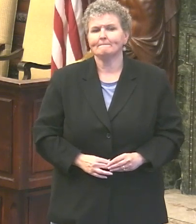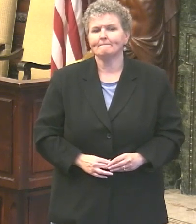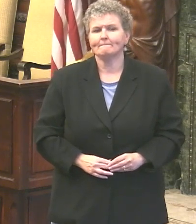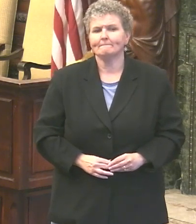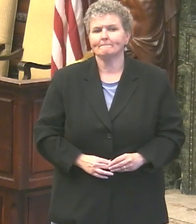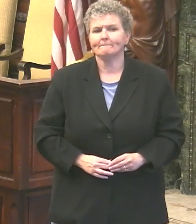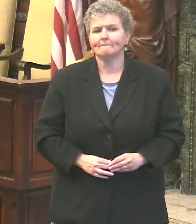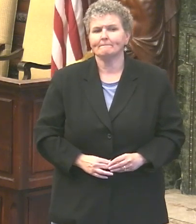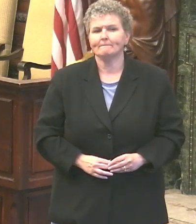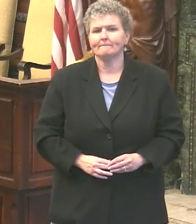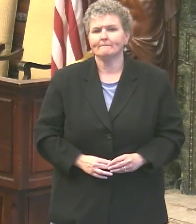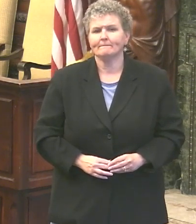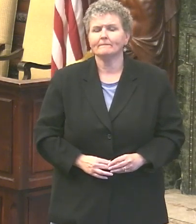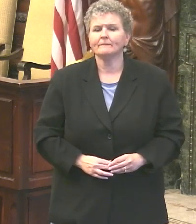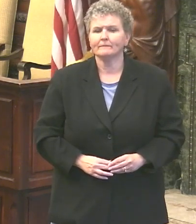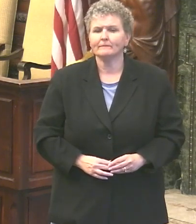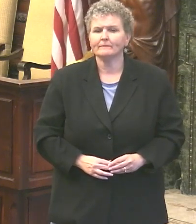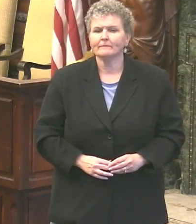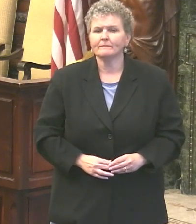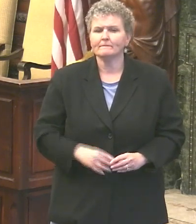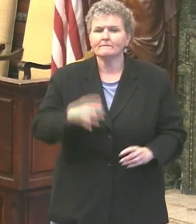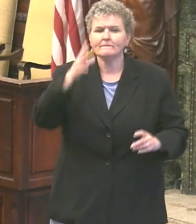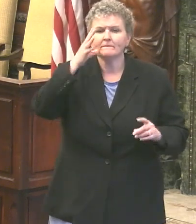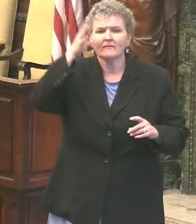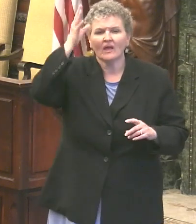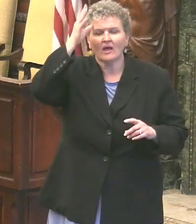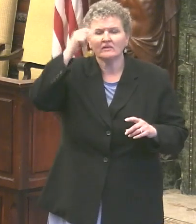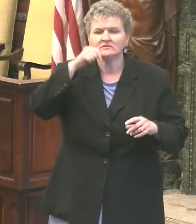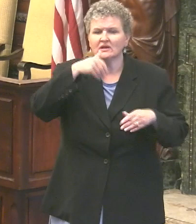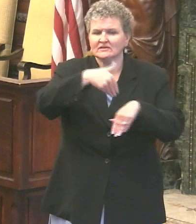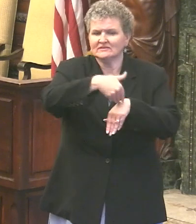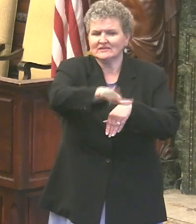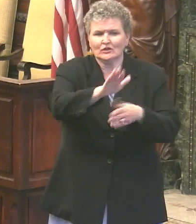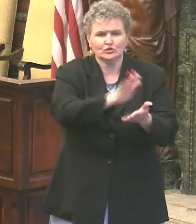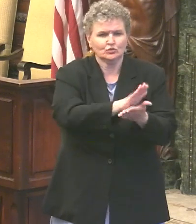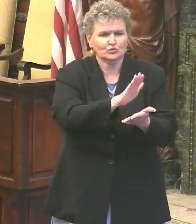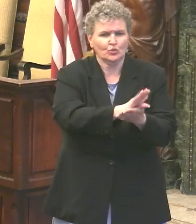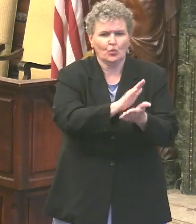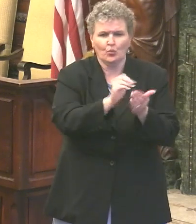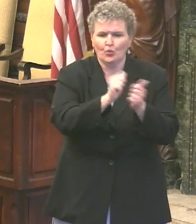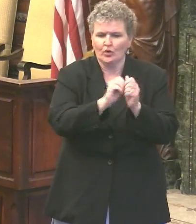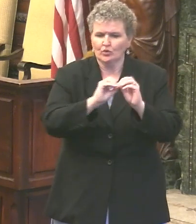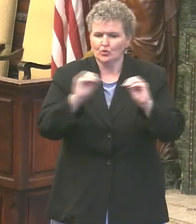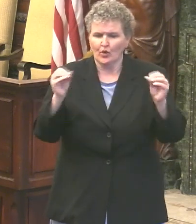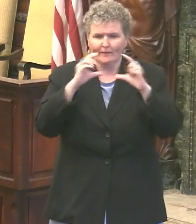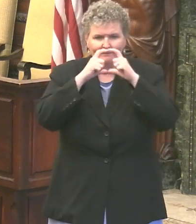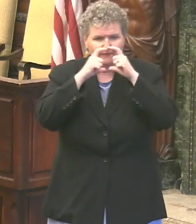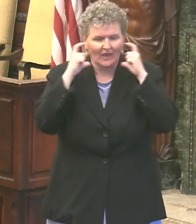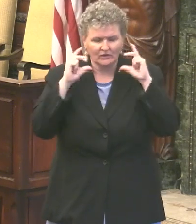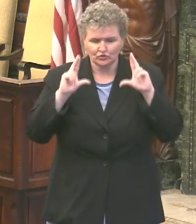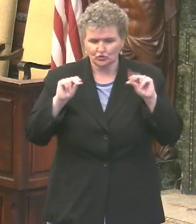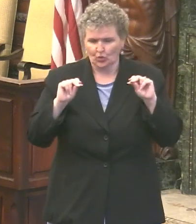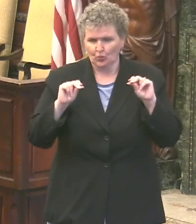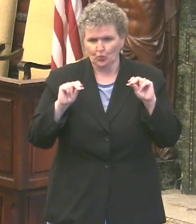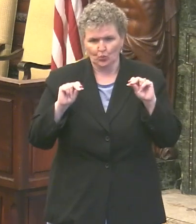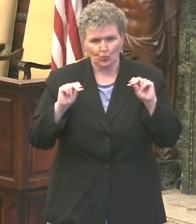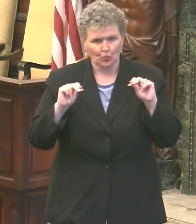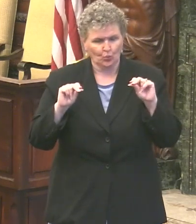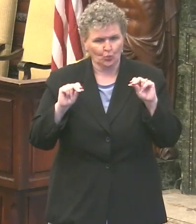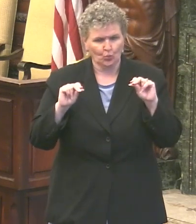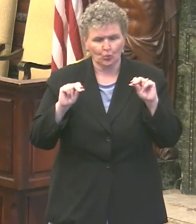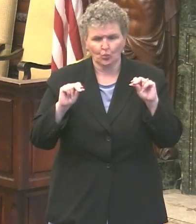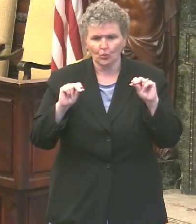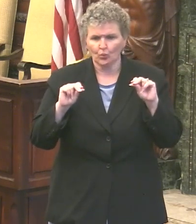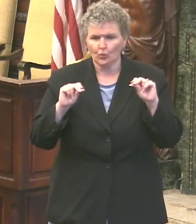not send their kids to school or to in-person activities if they have to wear the mask due to probable complications and damages